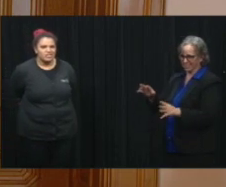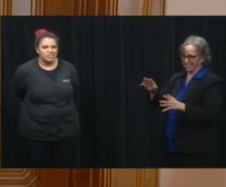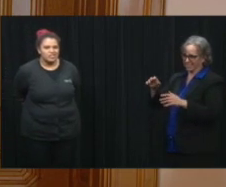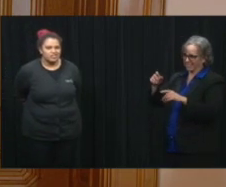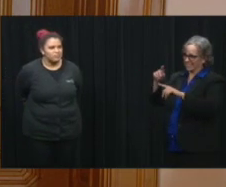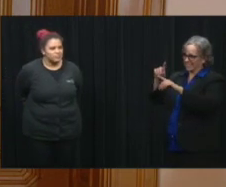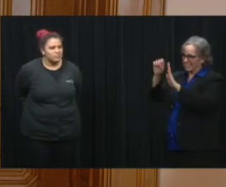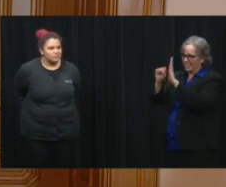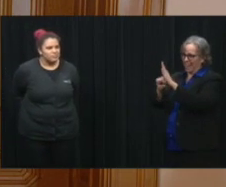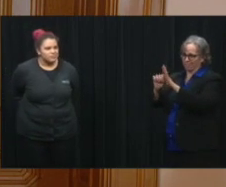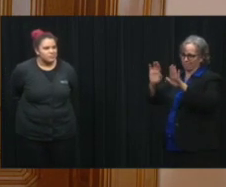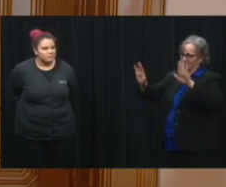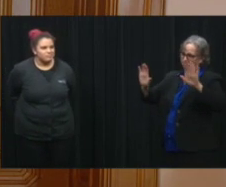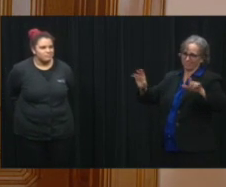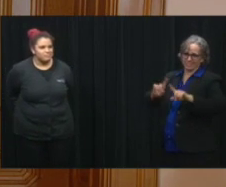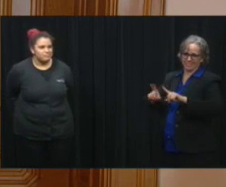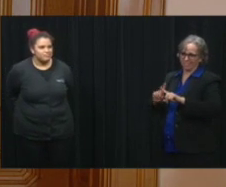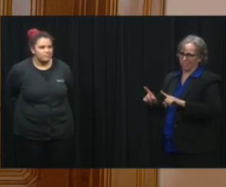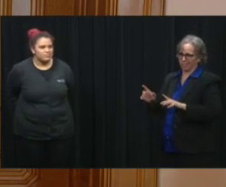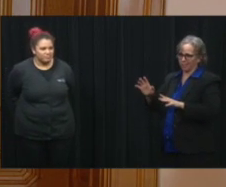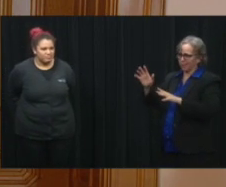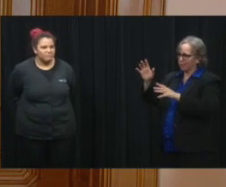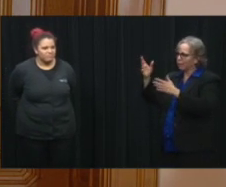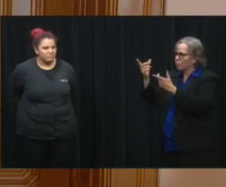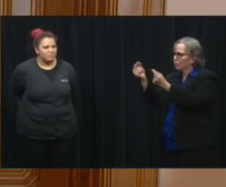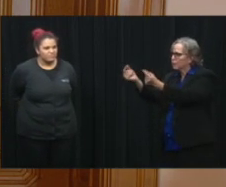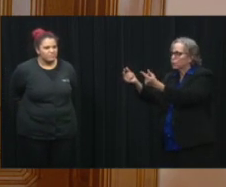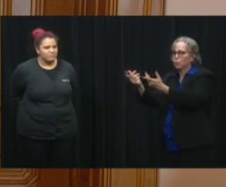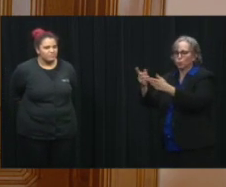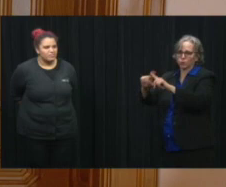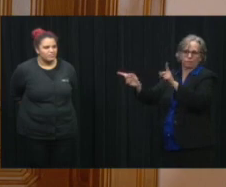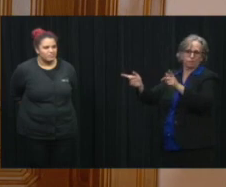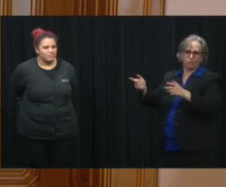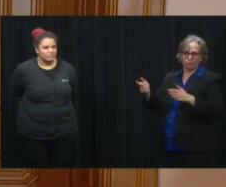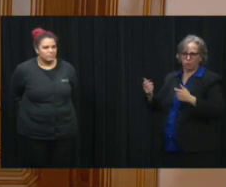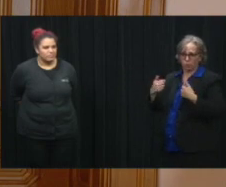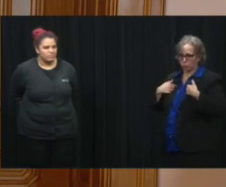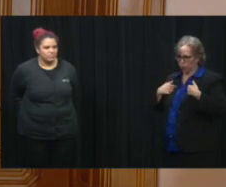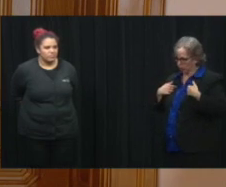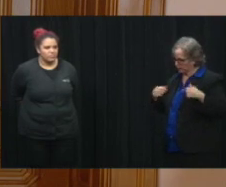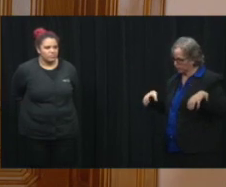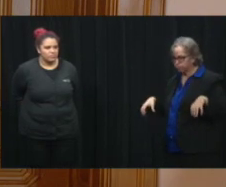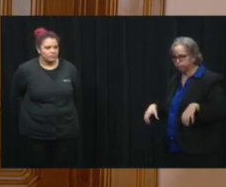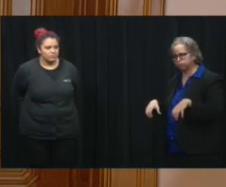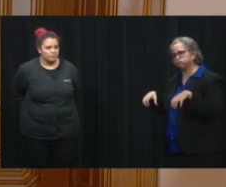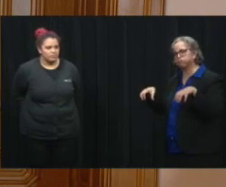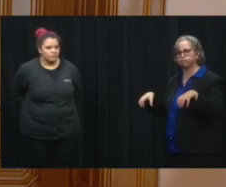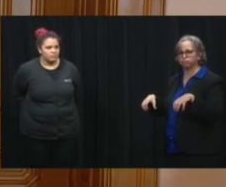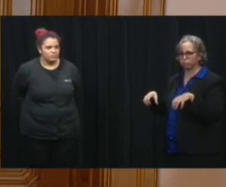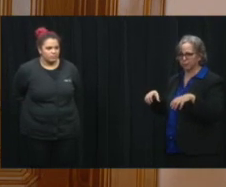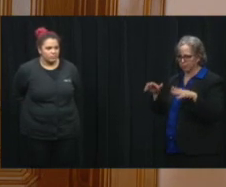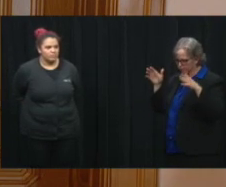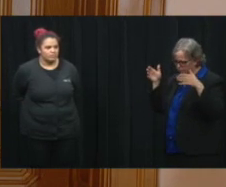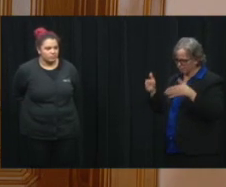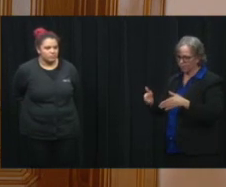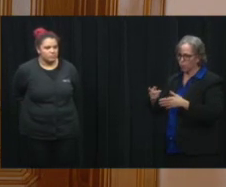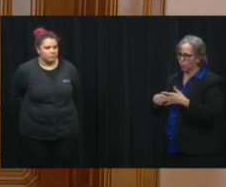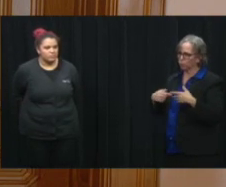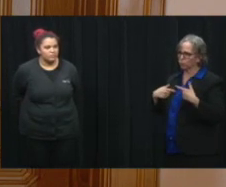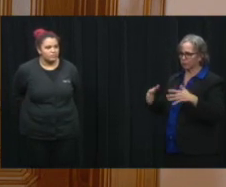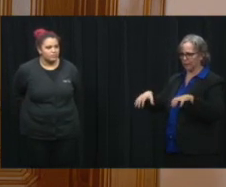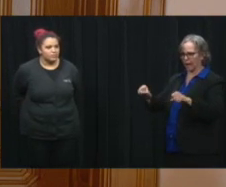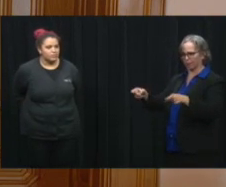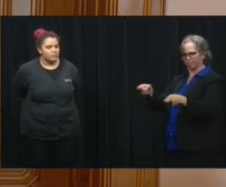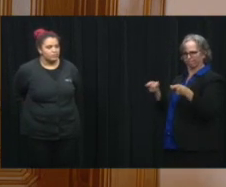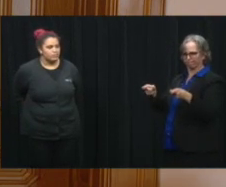of different variables. And so, what we focused on is what we can do in Ohio. We have been consulting and talking. I was on a call last